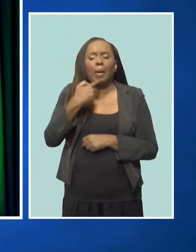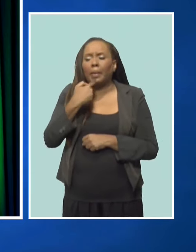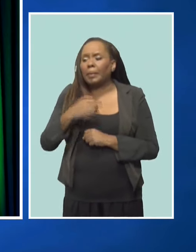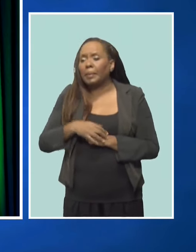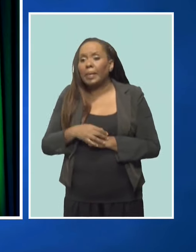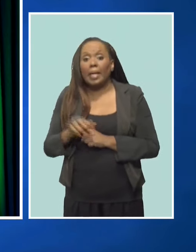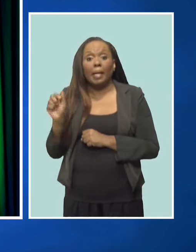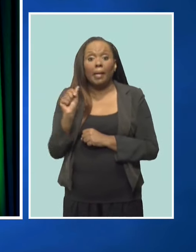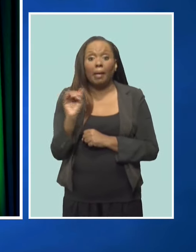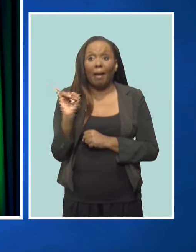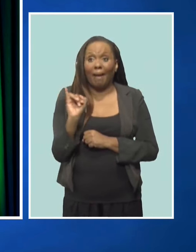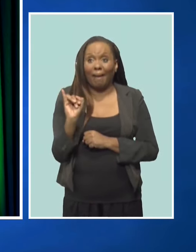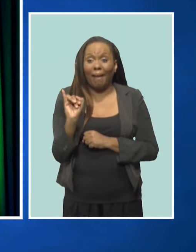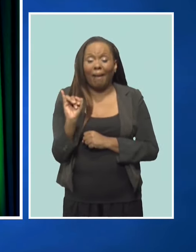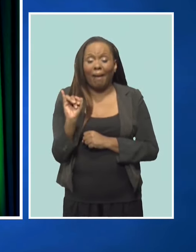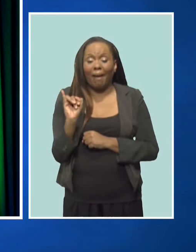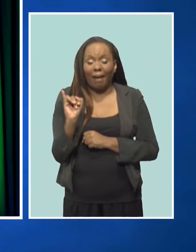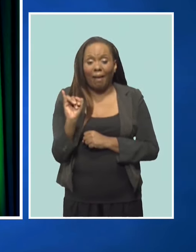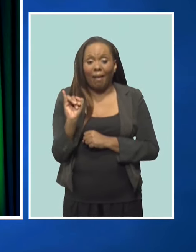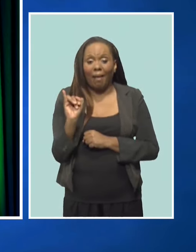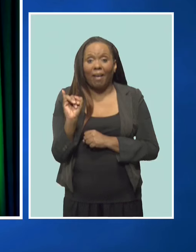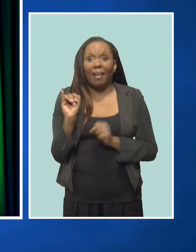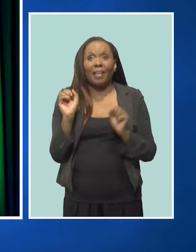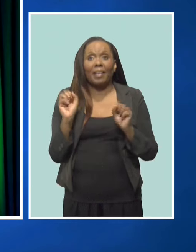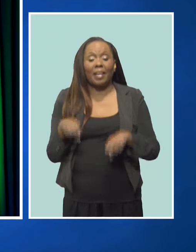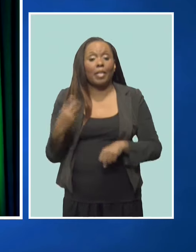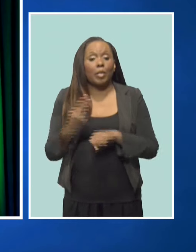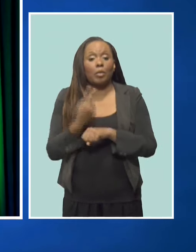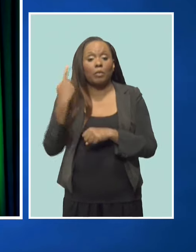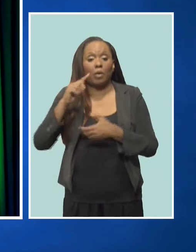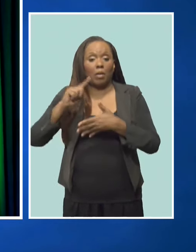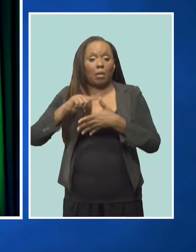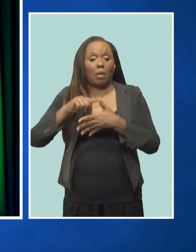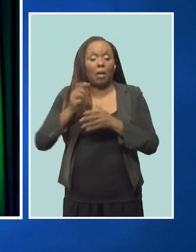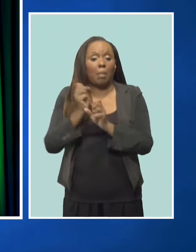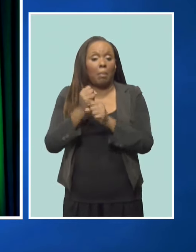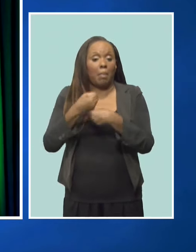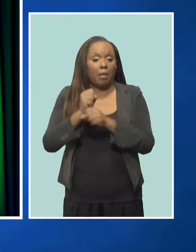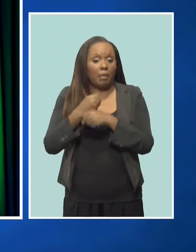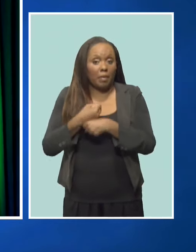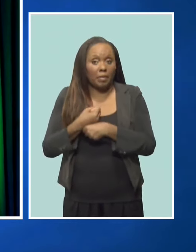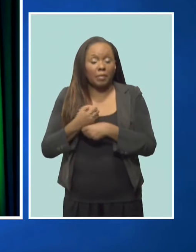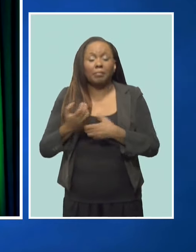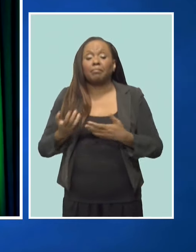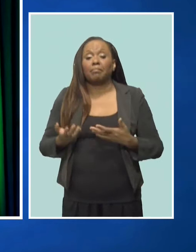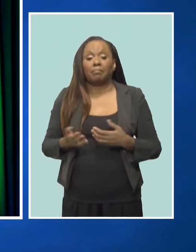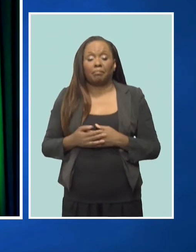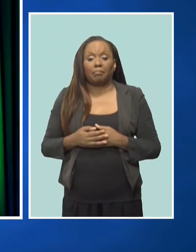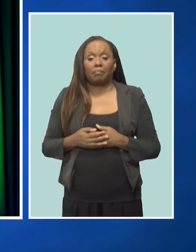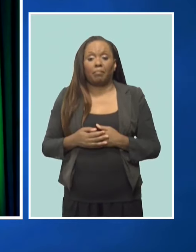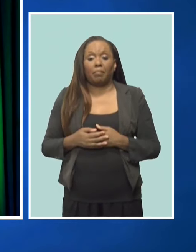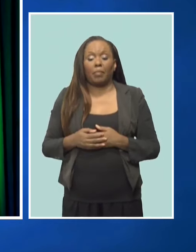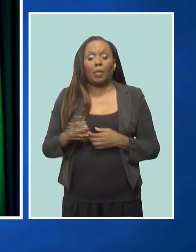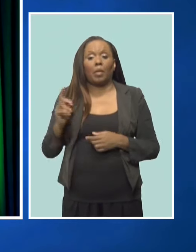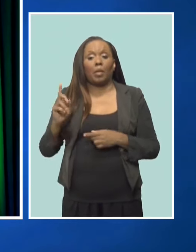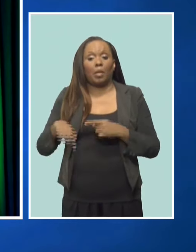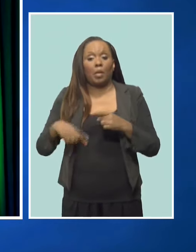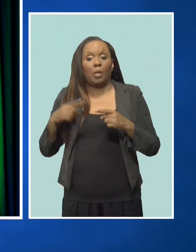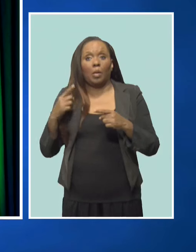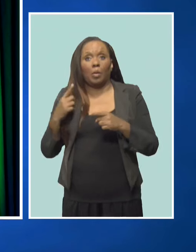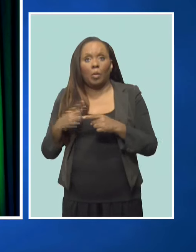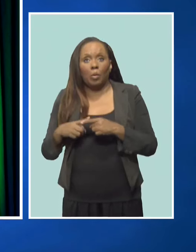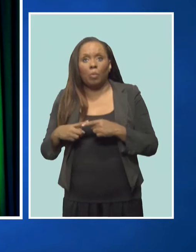AI that can be used in manufacturing? Research shows that when combined with data from